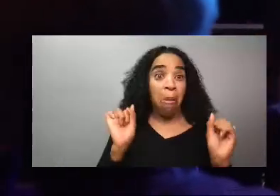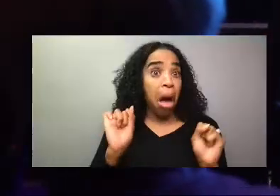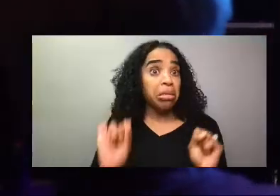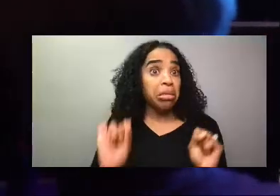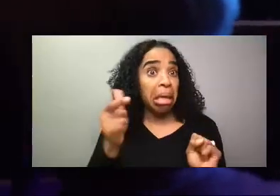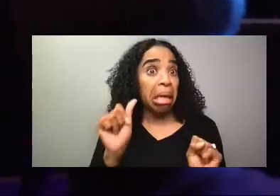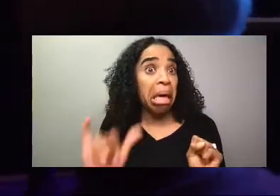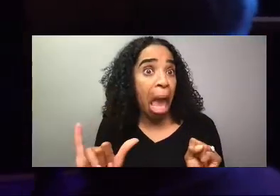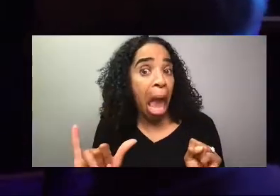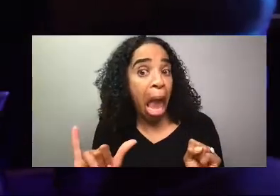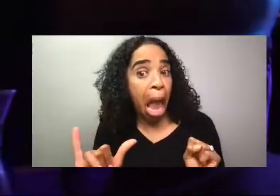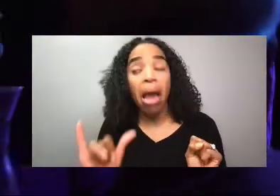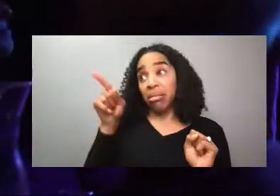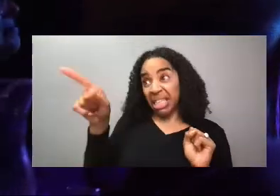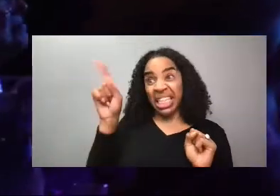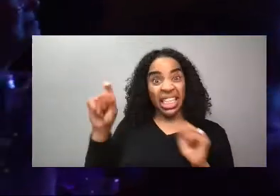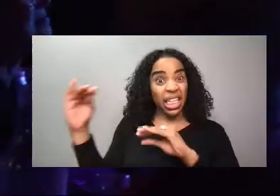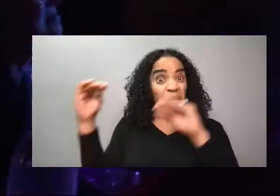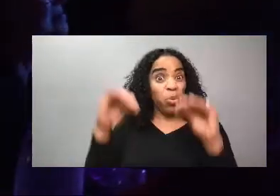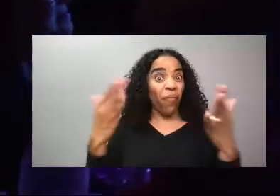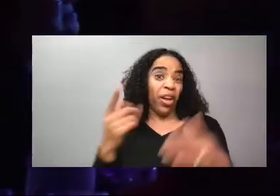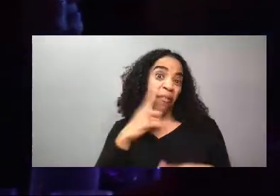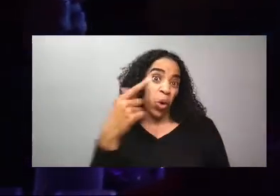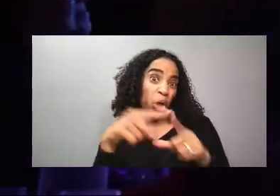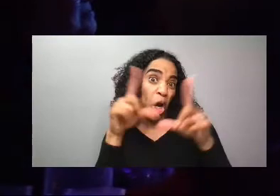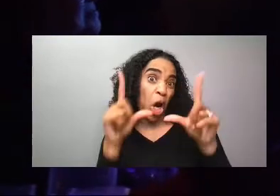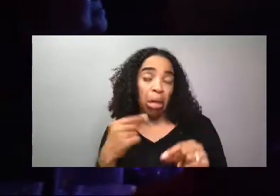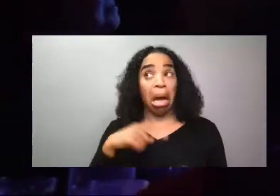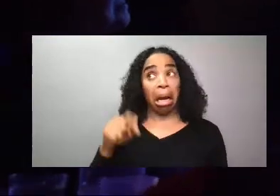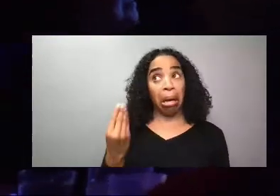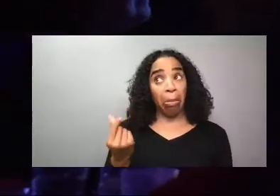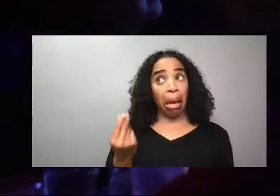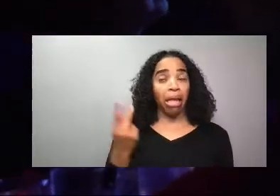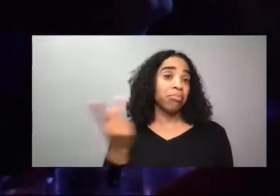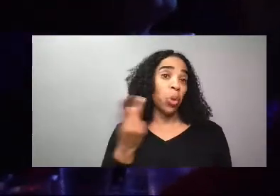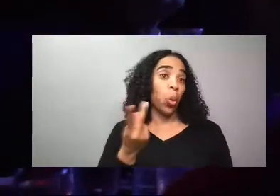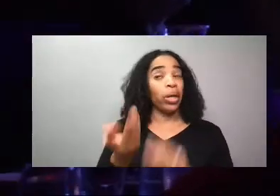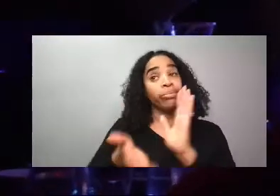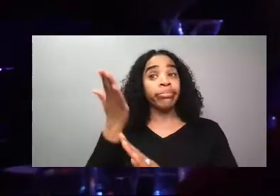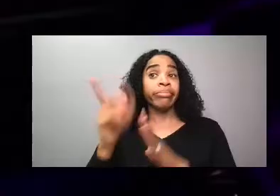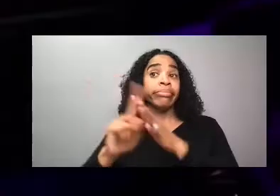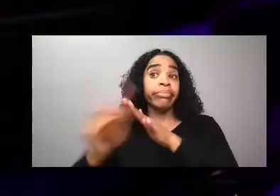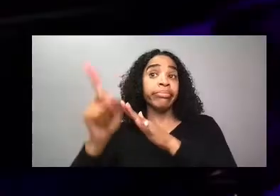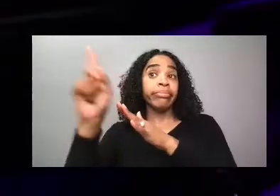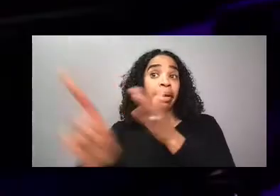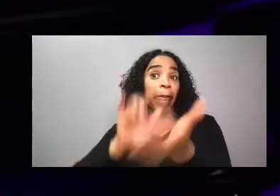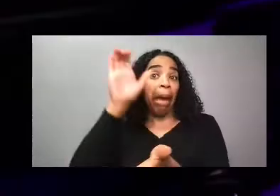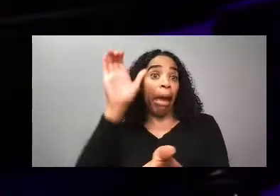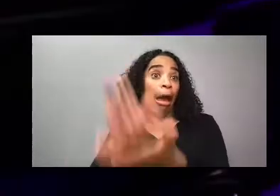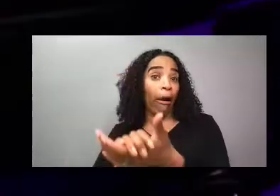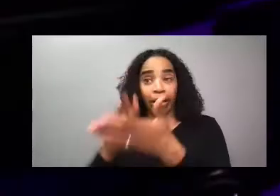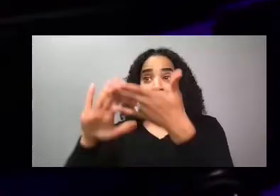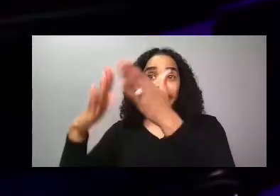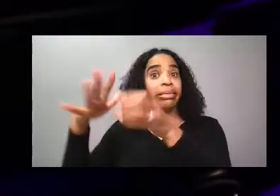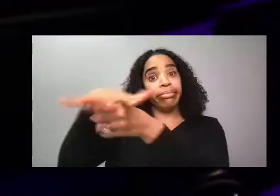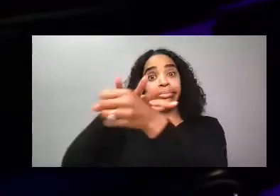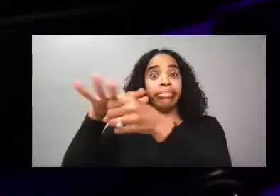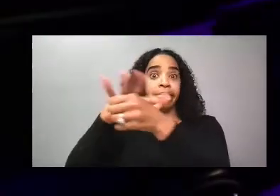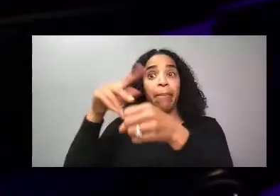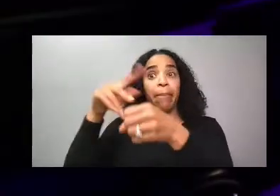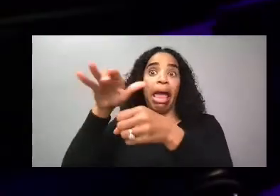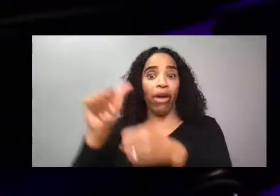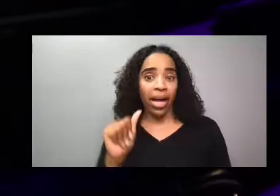a green card. I needed the cash. We got married in Passaic last May. You should have seen the